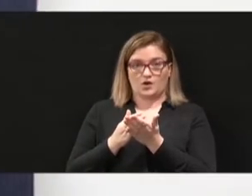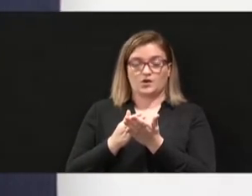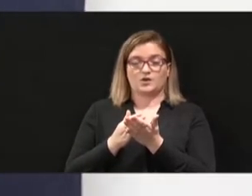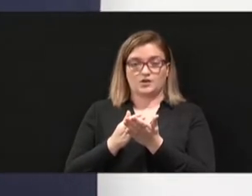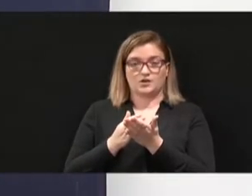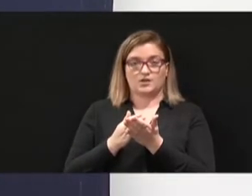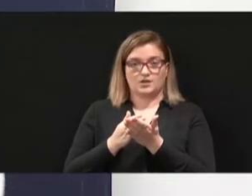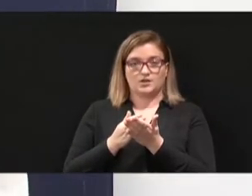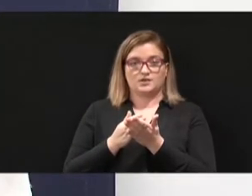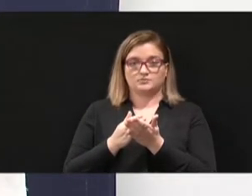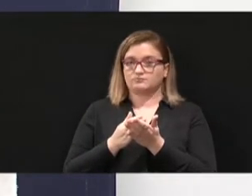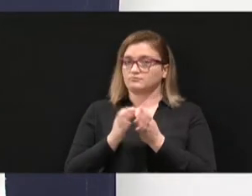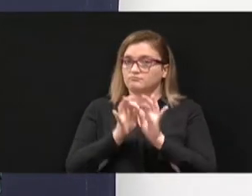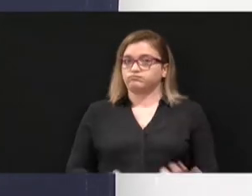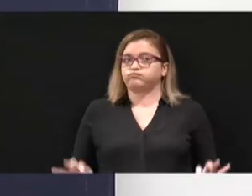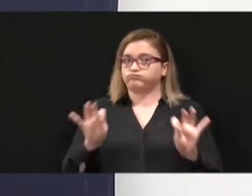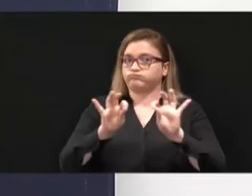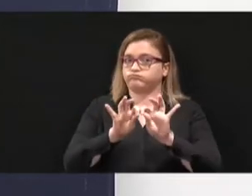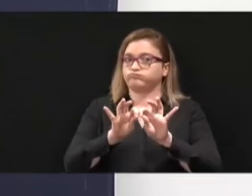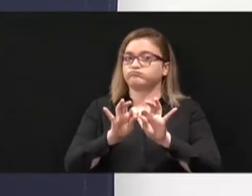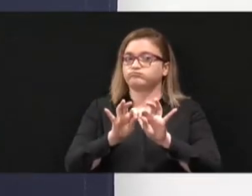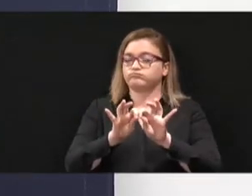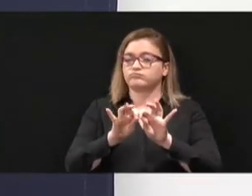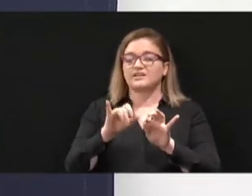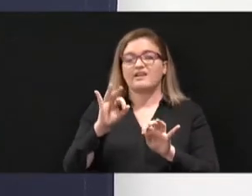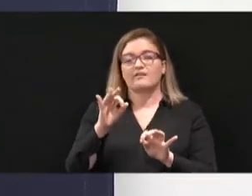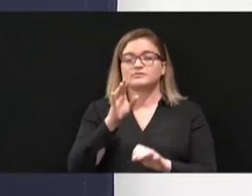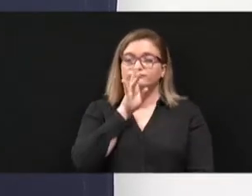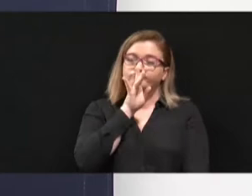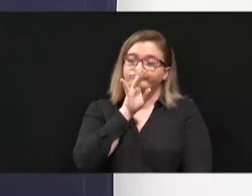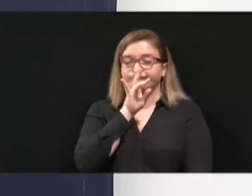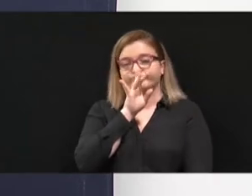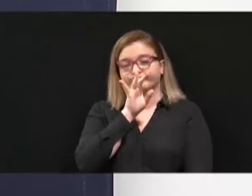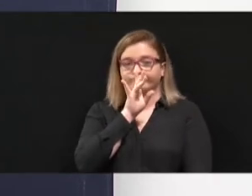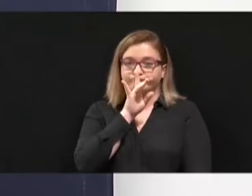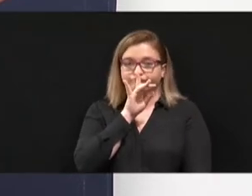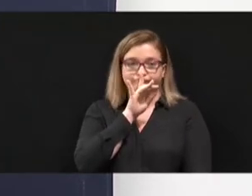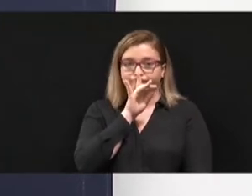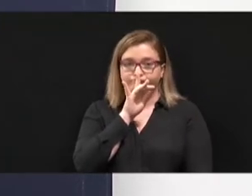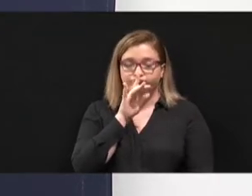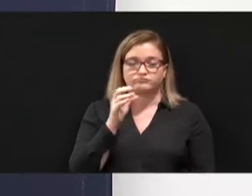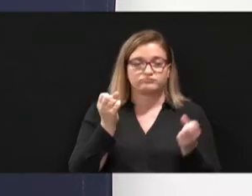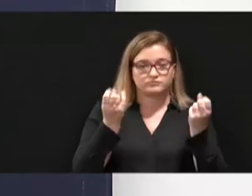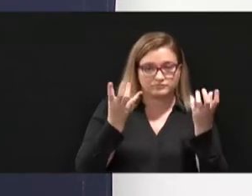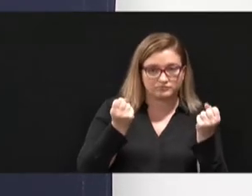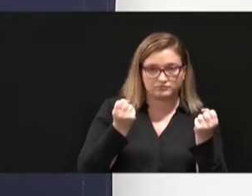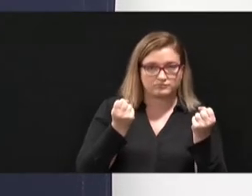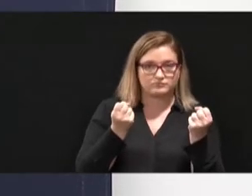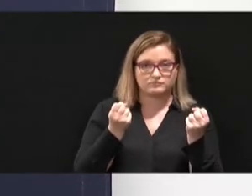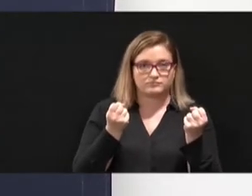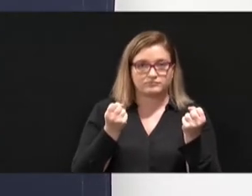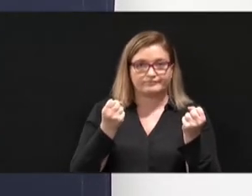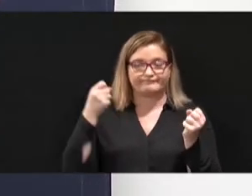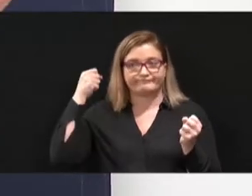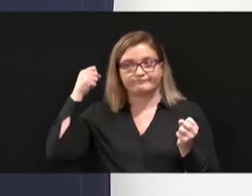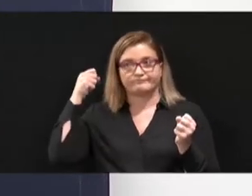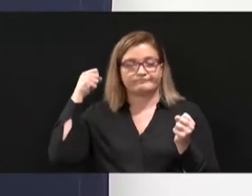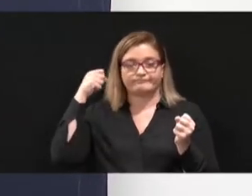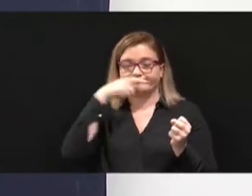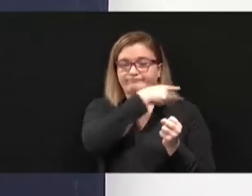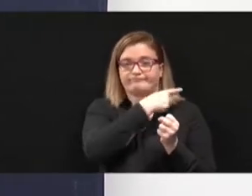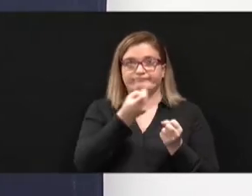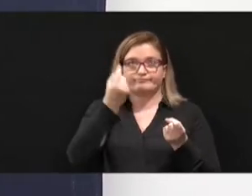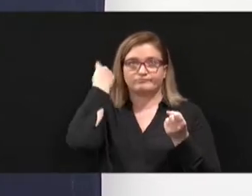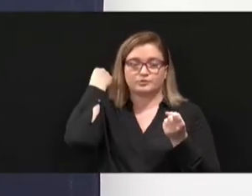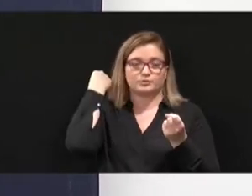that holds it all together. If we just say it, wah, wah, wah, wah, wah, it kind of goes in one ear and out the other. But if they